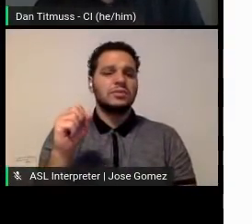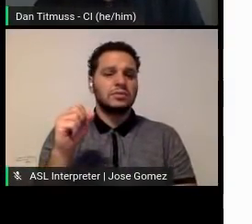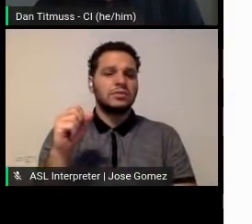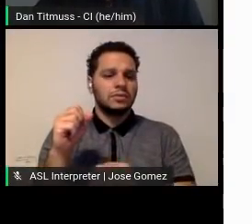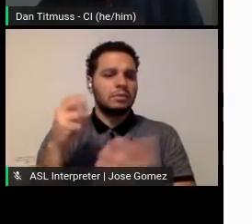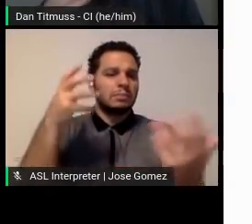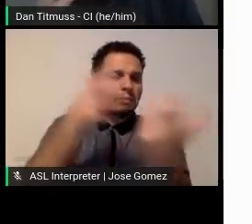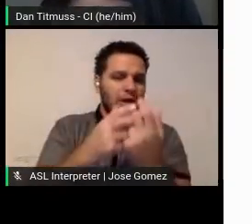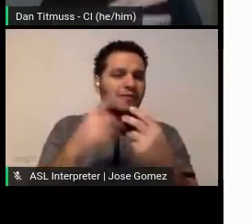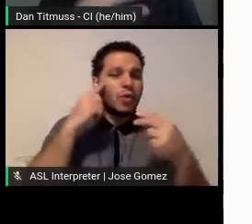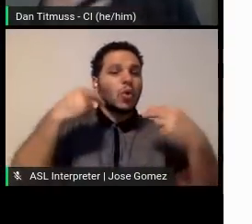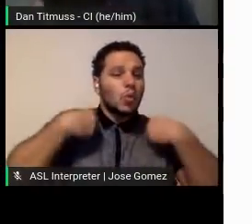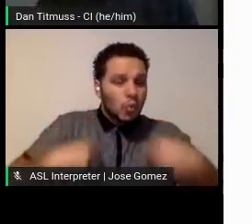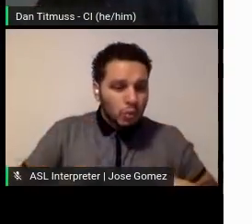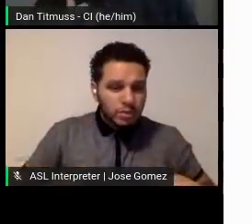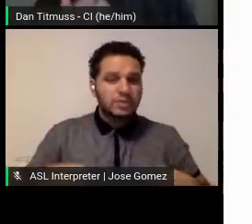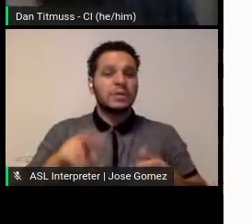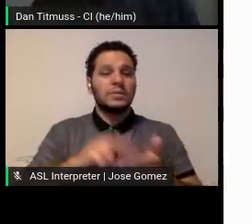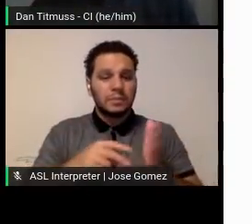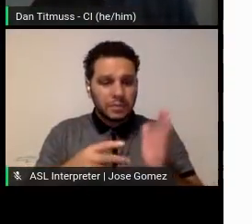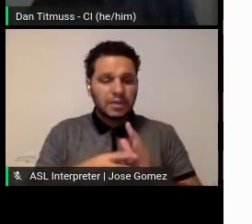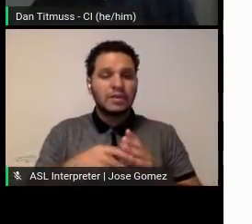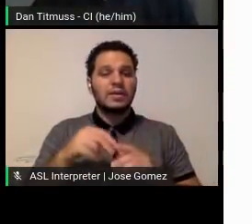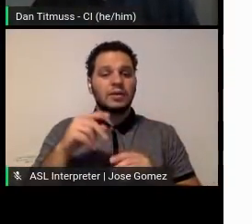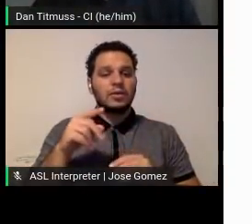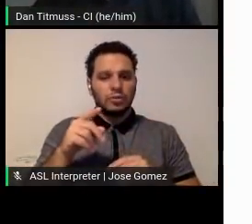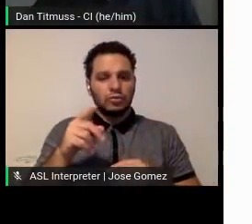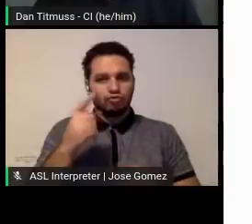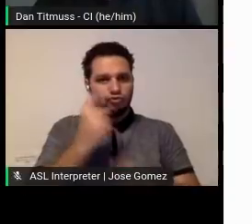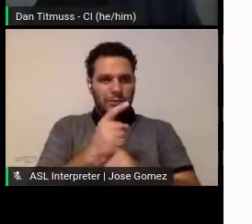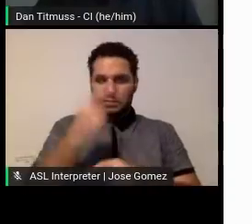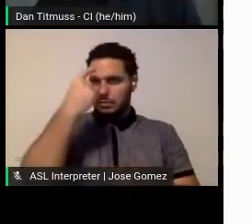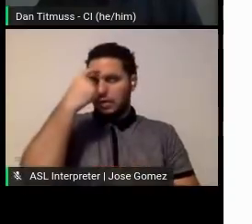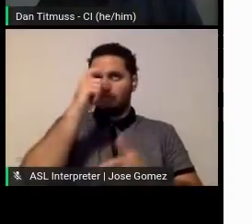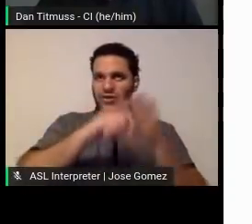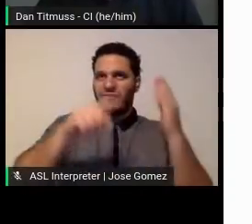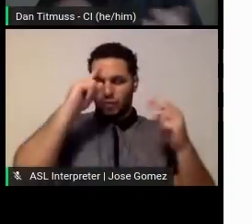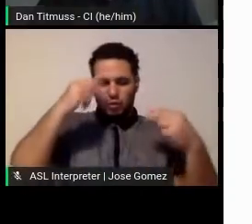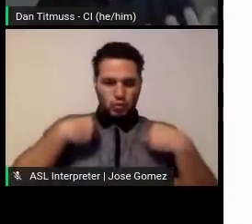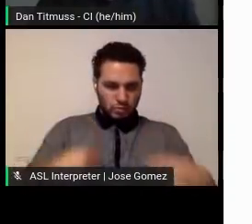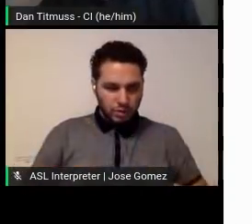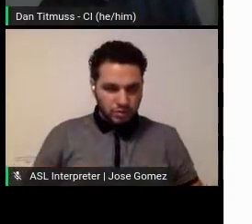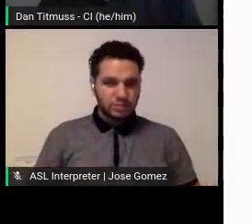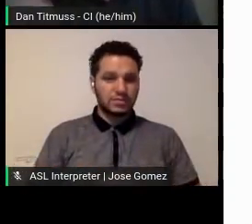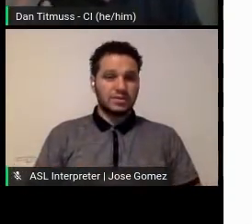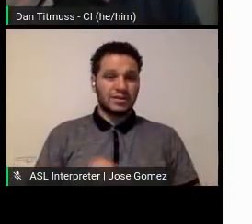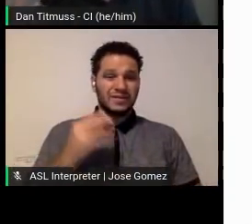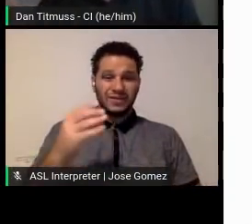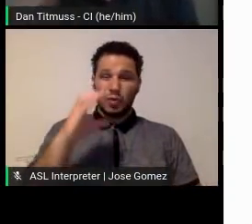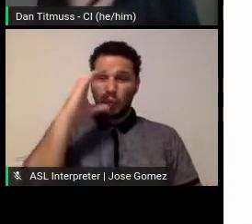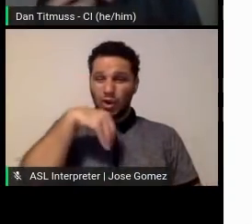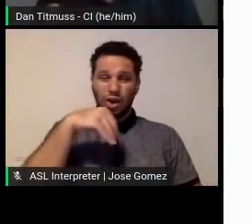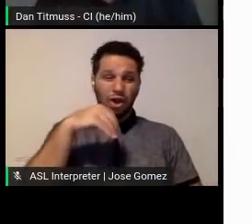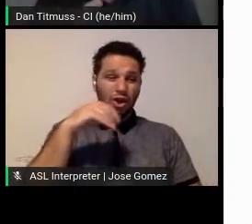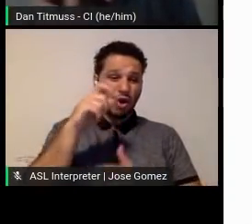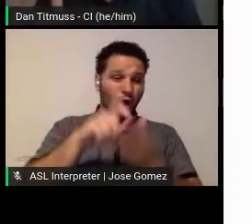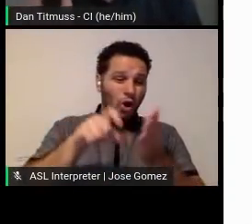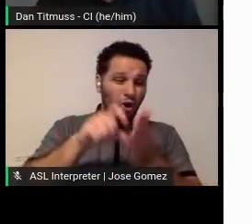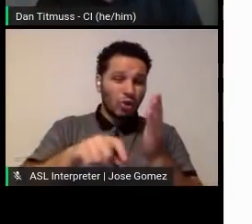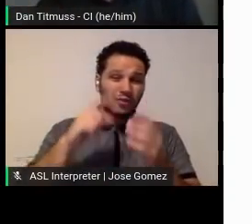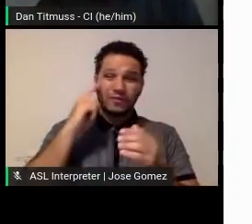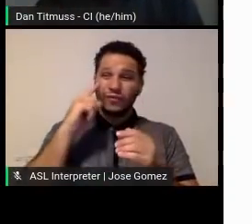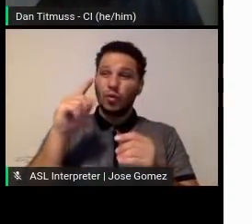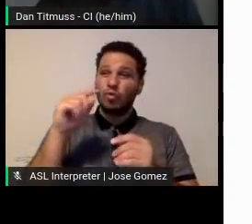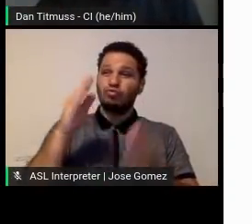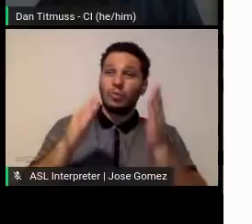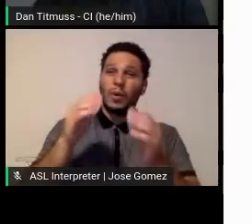humans. This is a key tentpole in their business model. If their search engine just gave results that are weird articles written for robots that are just stuffed with